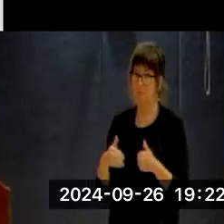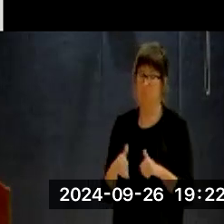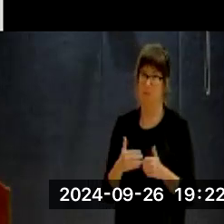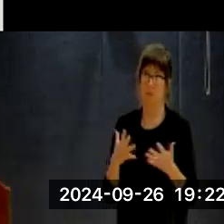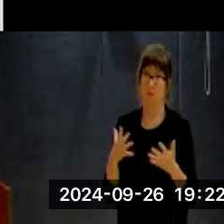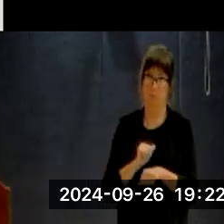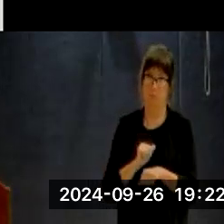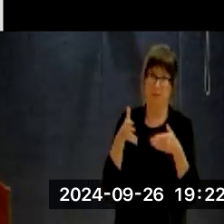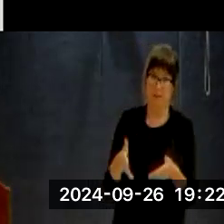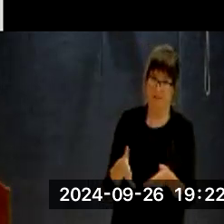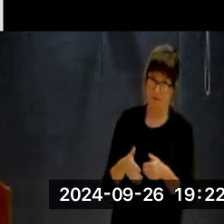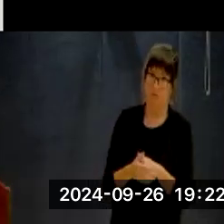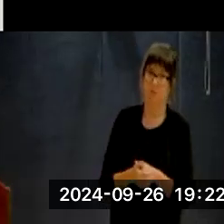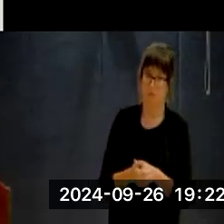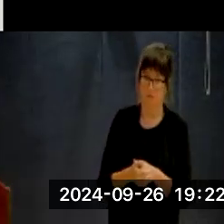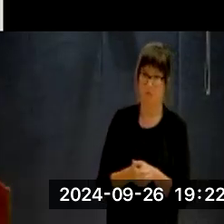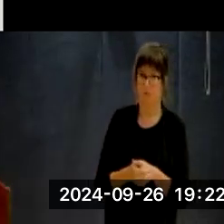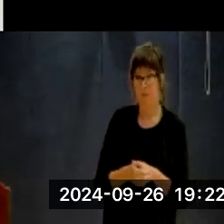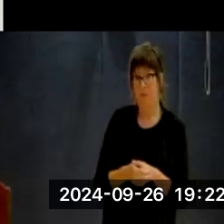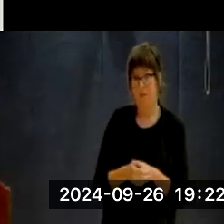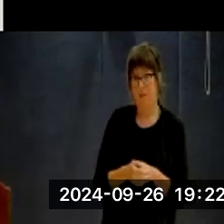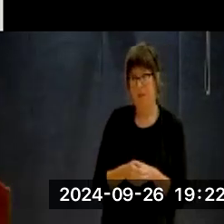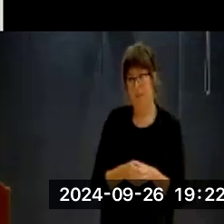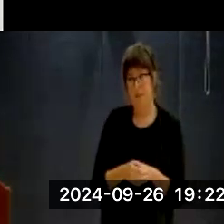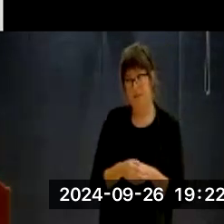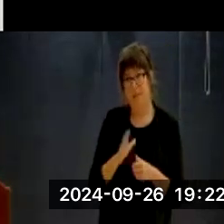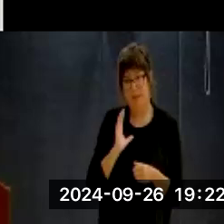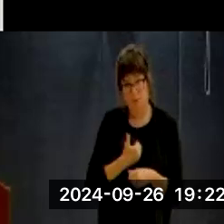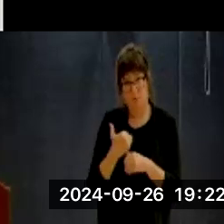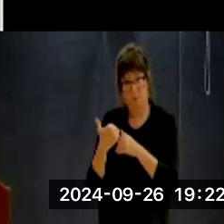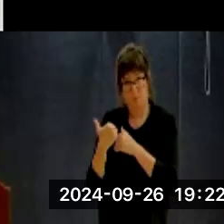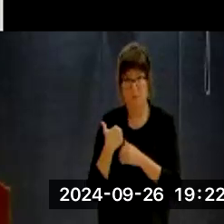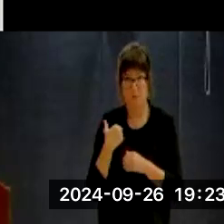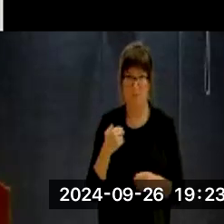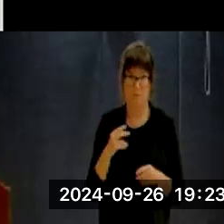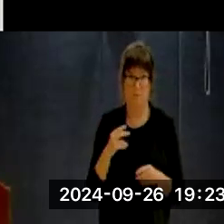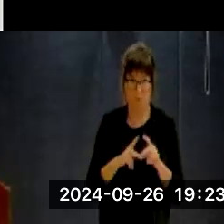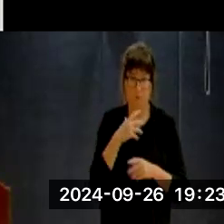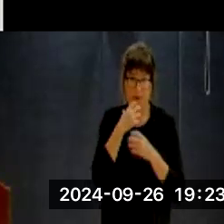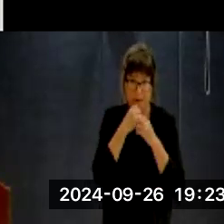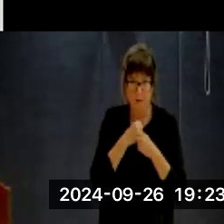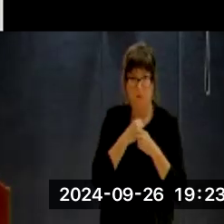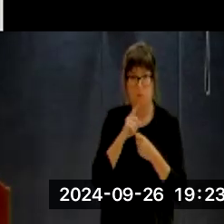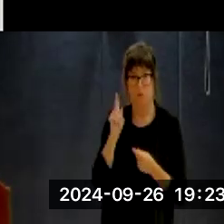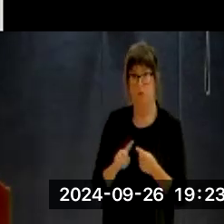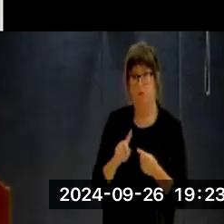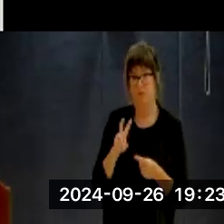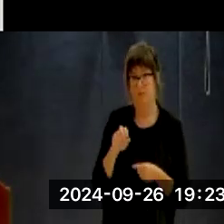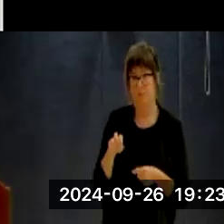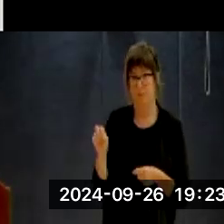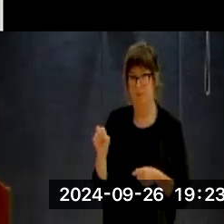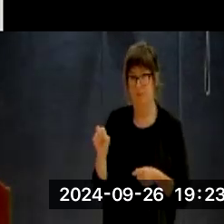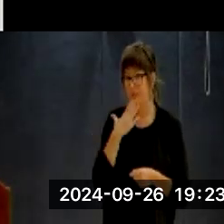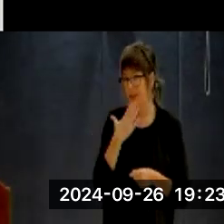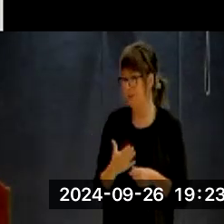to us who are here and who care to take a stronger stance to reduce the victimization. Thank you.